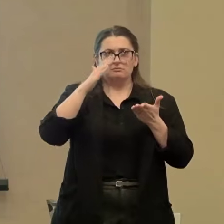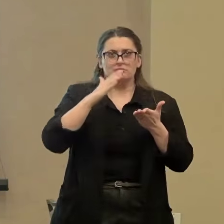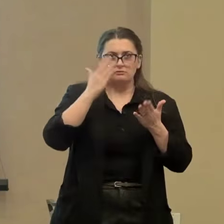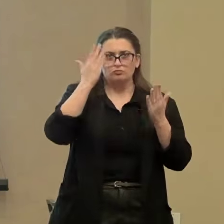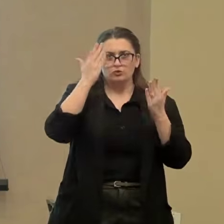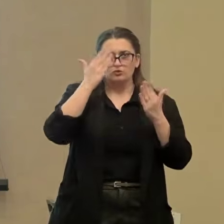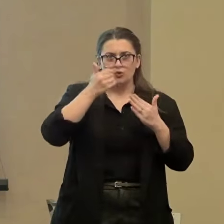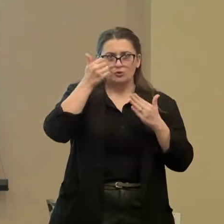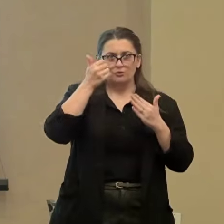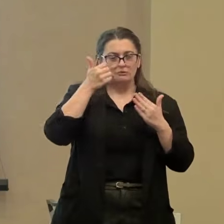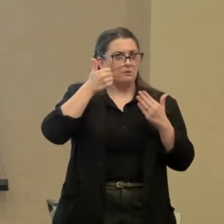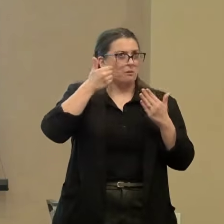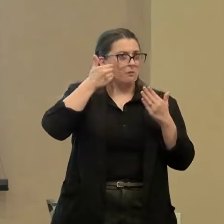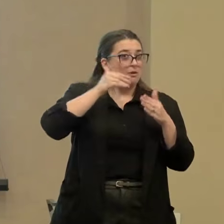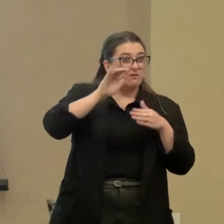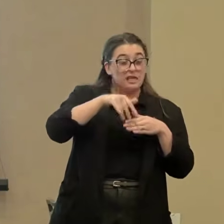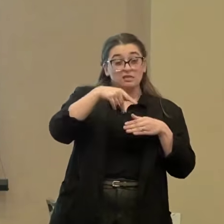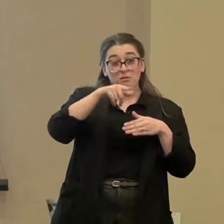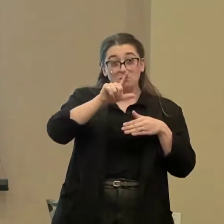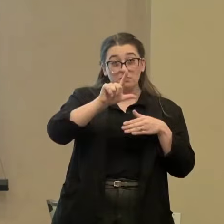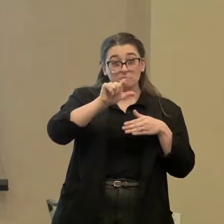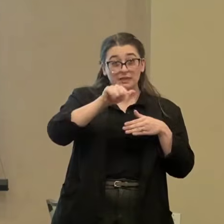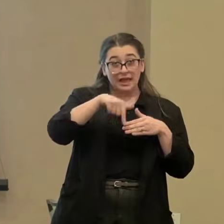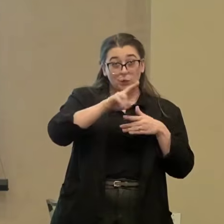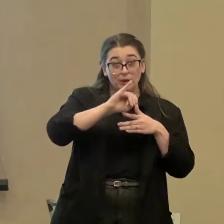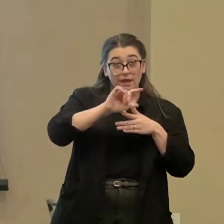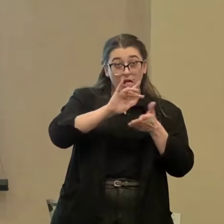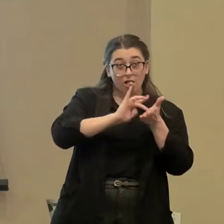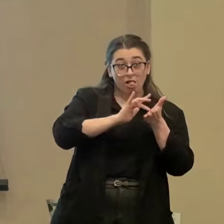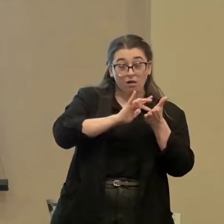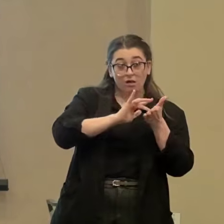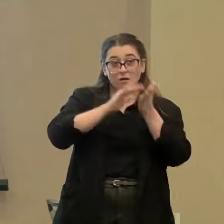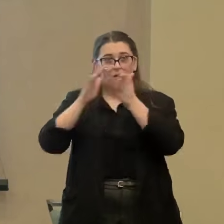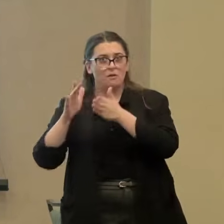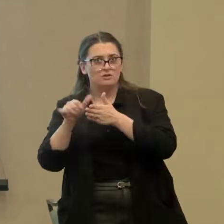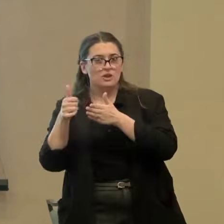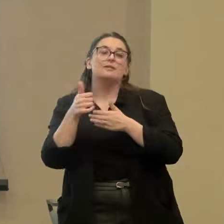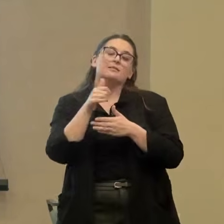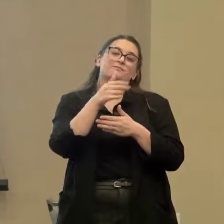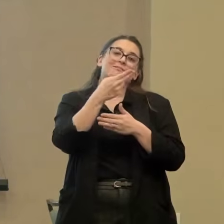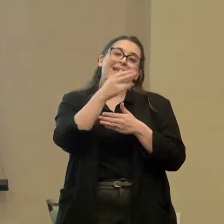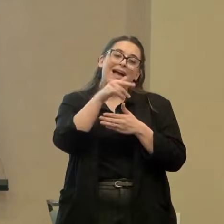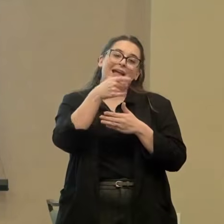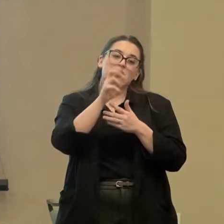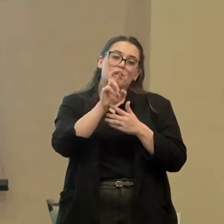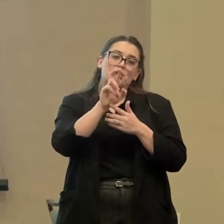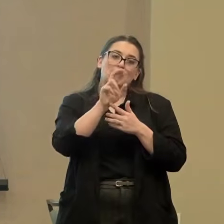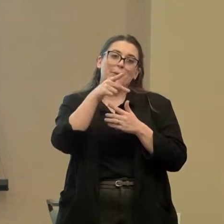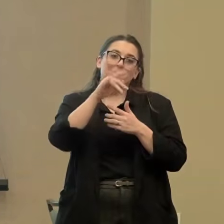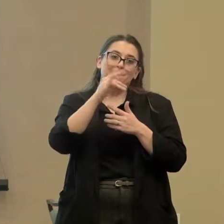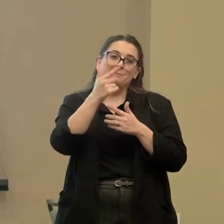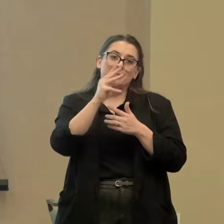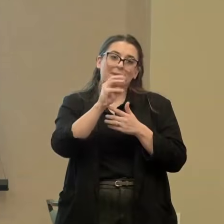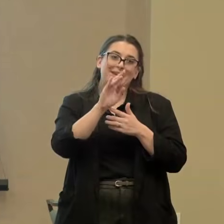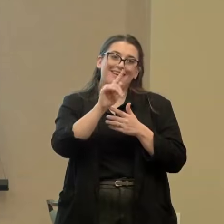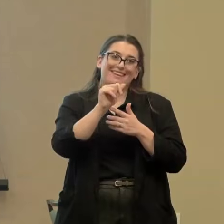Plaquenil or could it be the lupus? Hyperpigmentation is a known side effect of Plaquenil, and I always